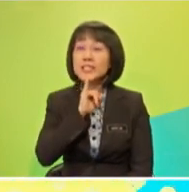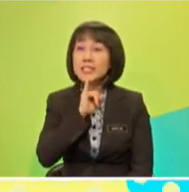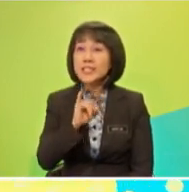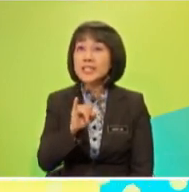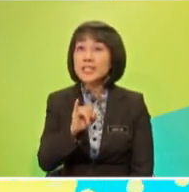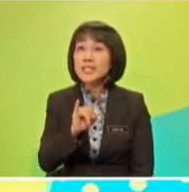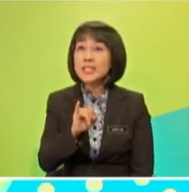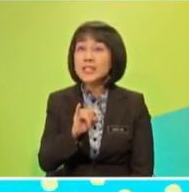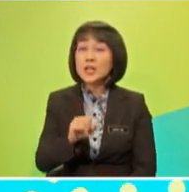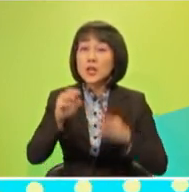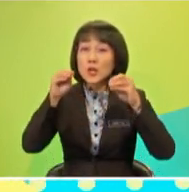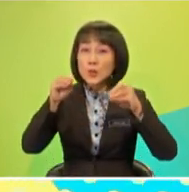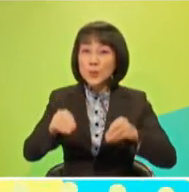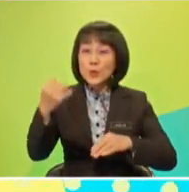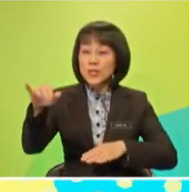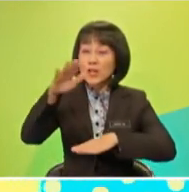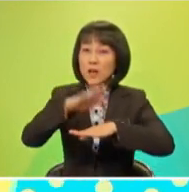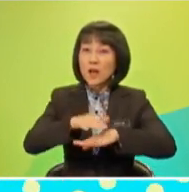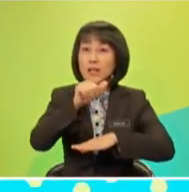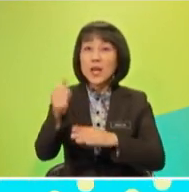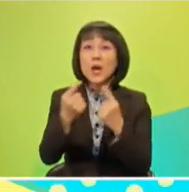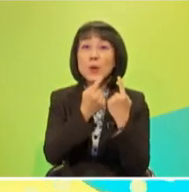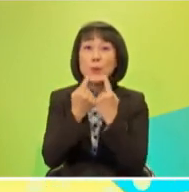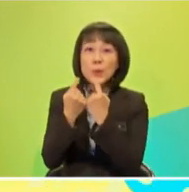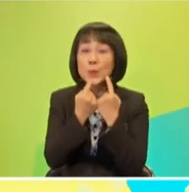She's putting on a birthday party hat.